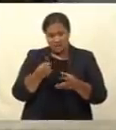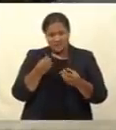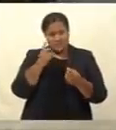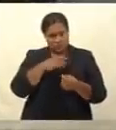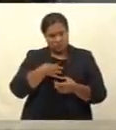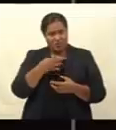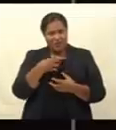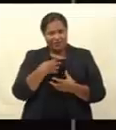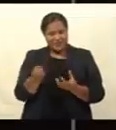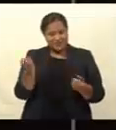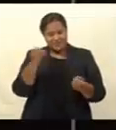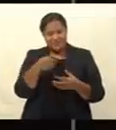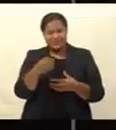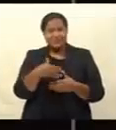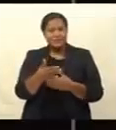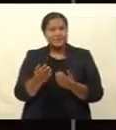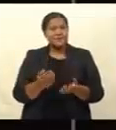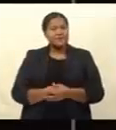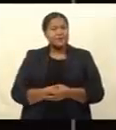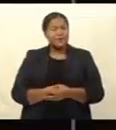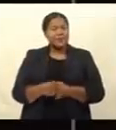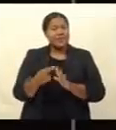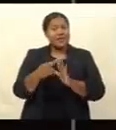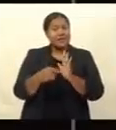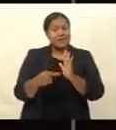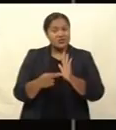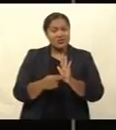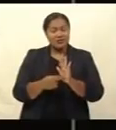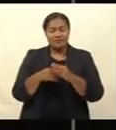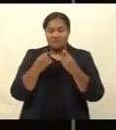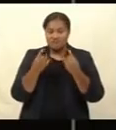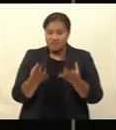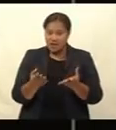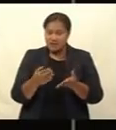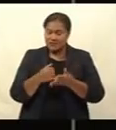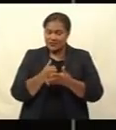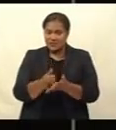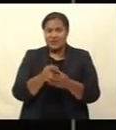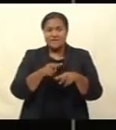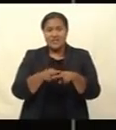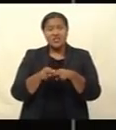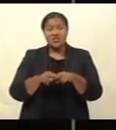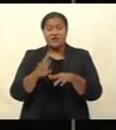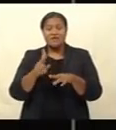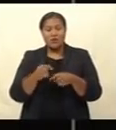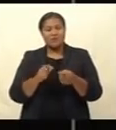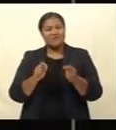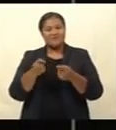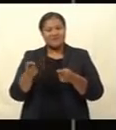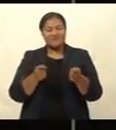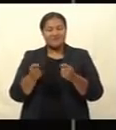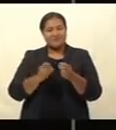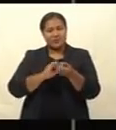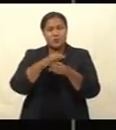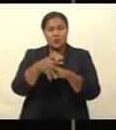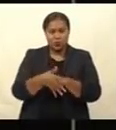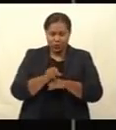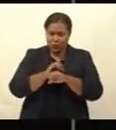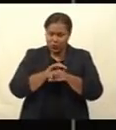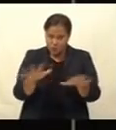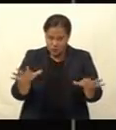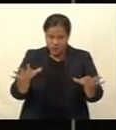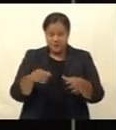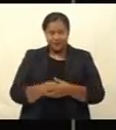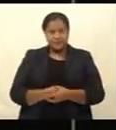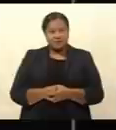more. New Zealand stands ready to further assist Fiji in the fight against COVID-19 or this COVID-19